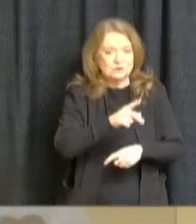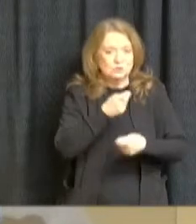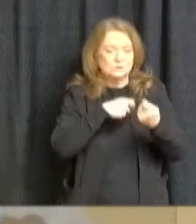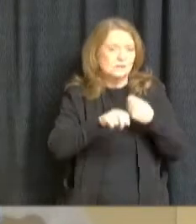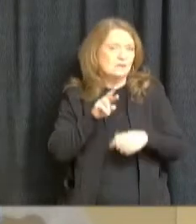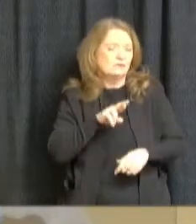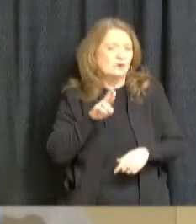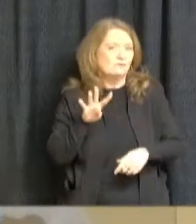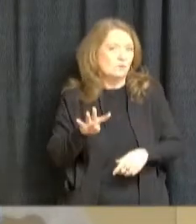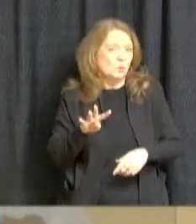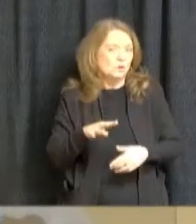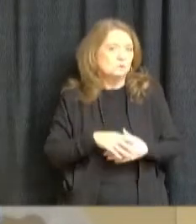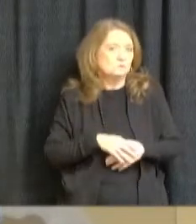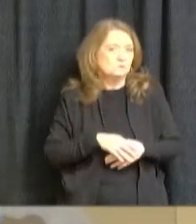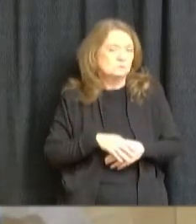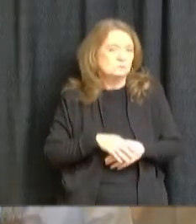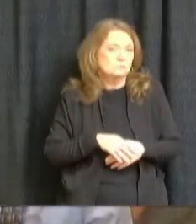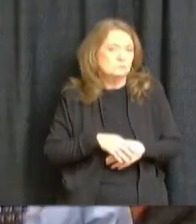R4?